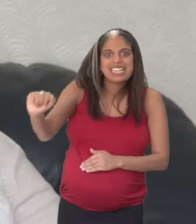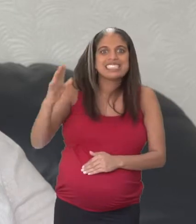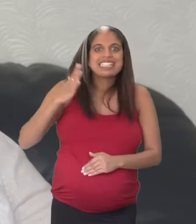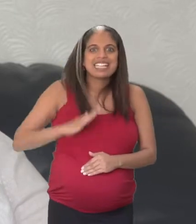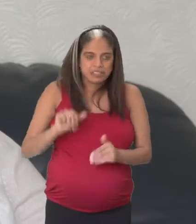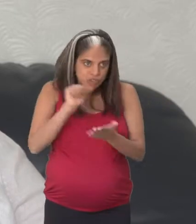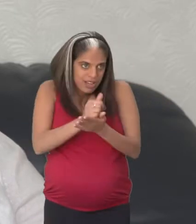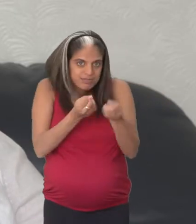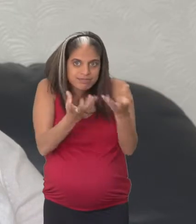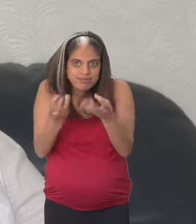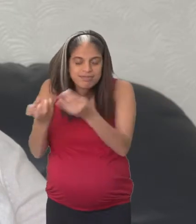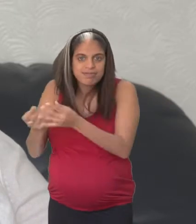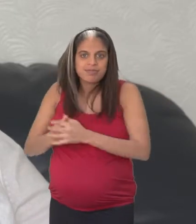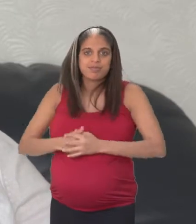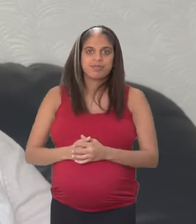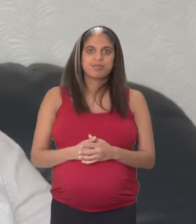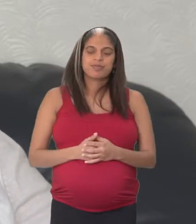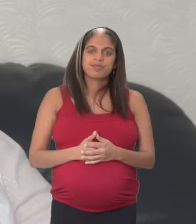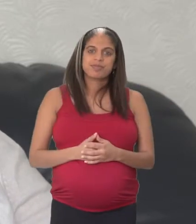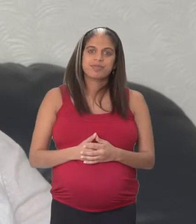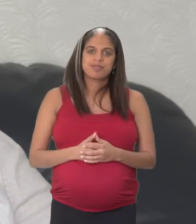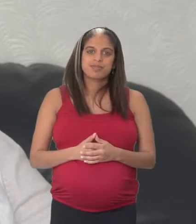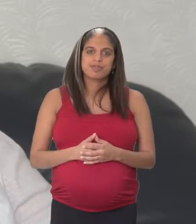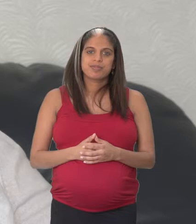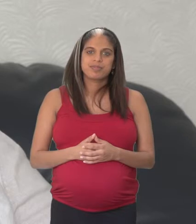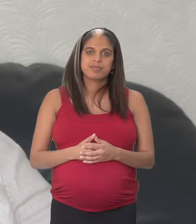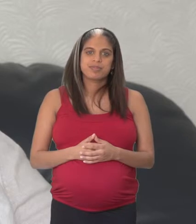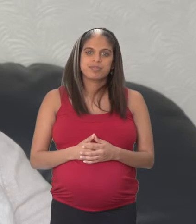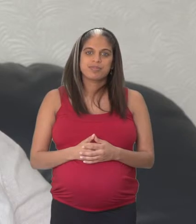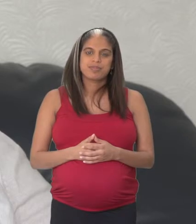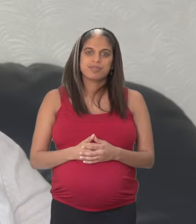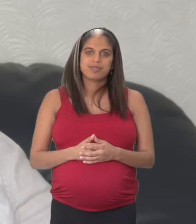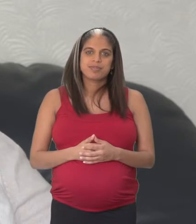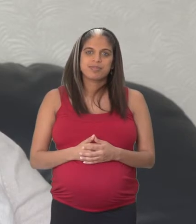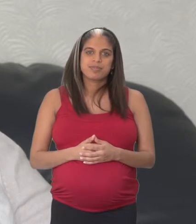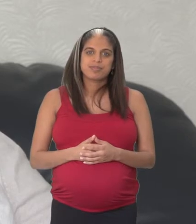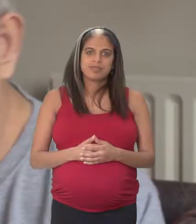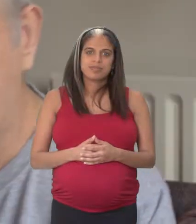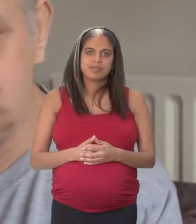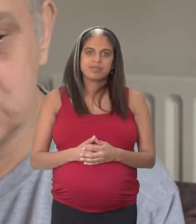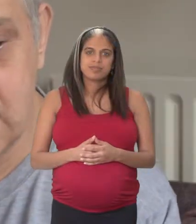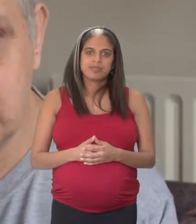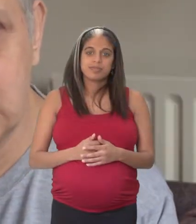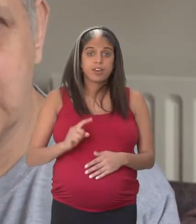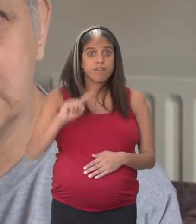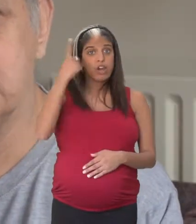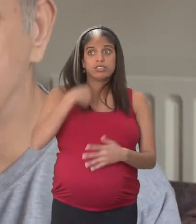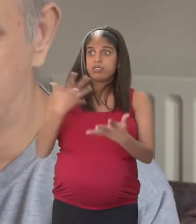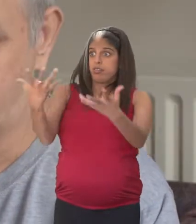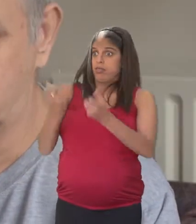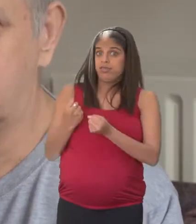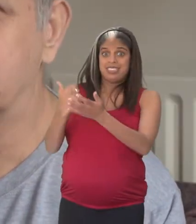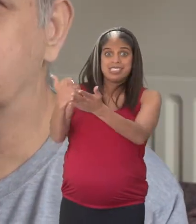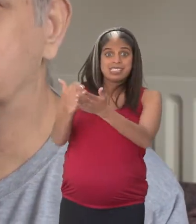being spent in the most meaningful way to meet Mark's needs. First time I received